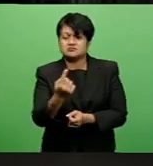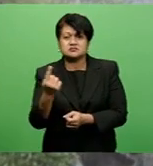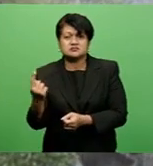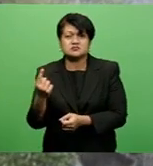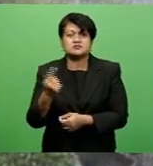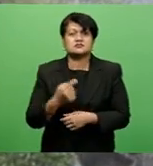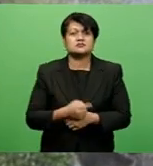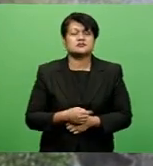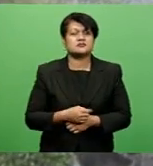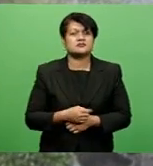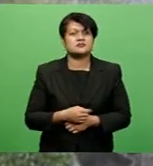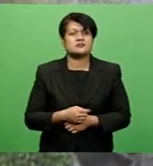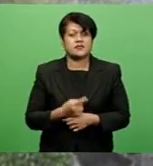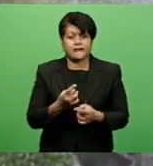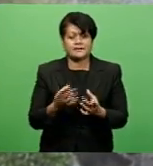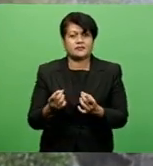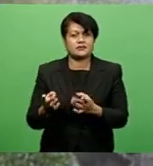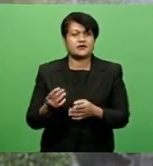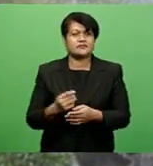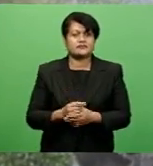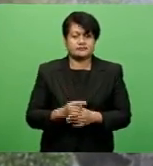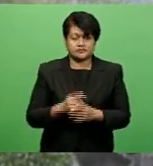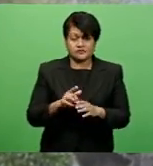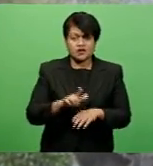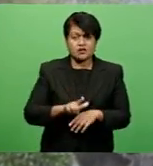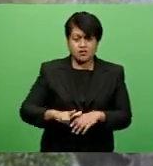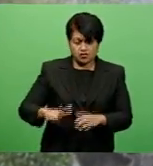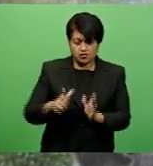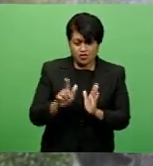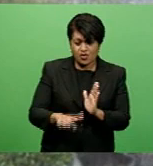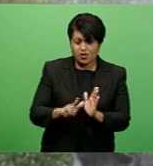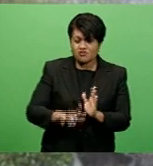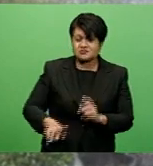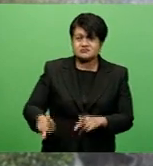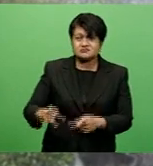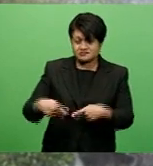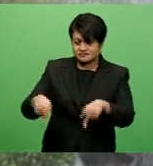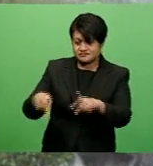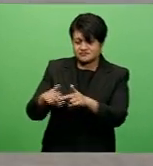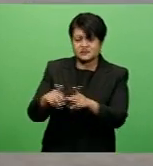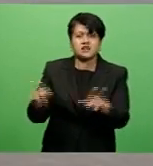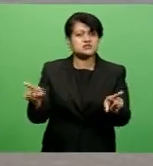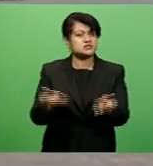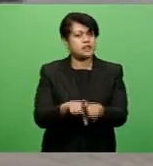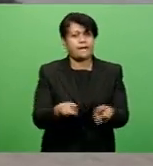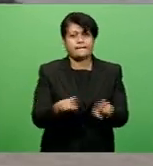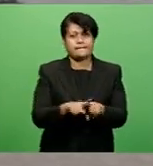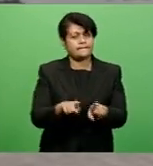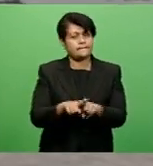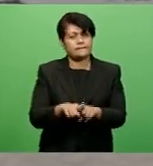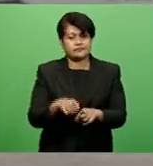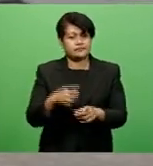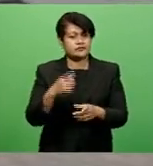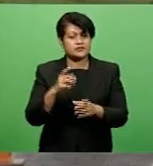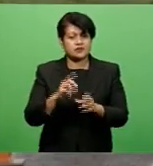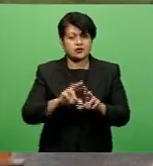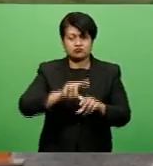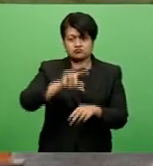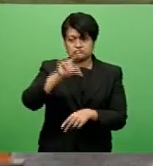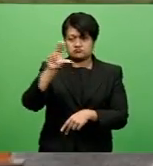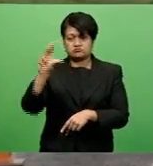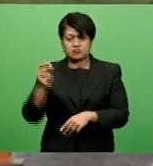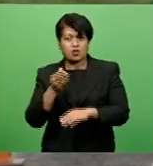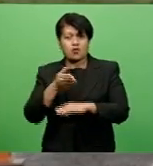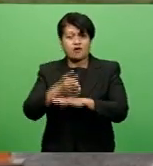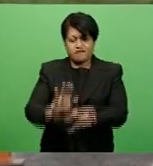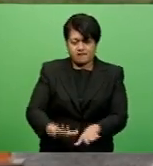that. In the low-lying areas, the story is basically the same. Bridges and crossings flooded and